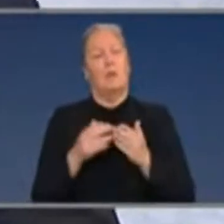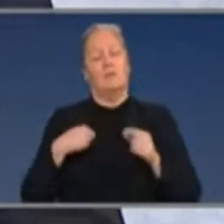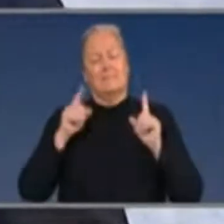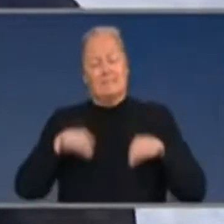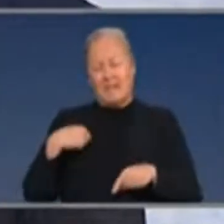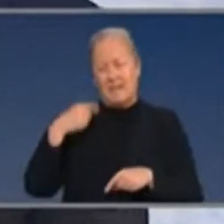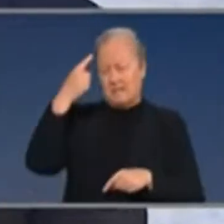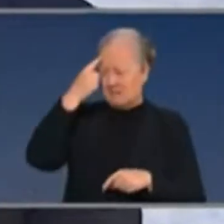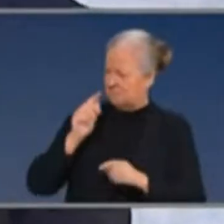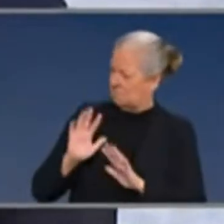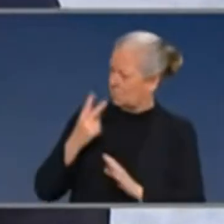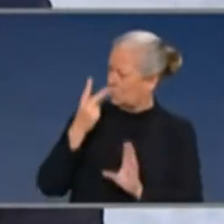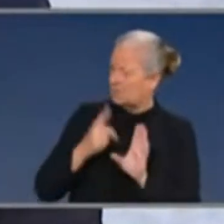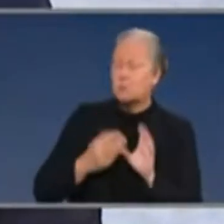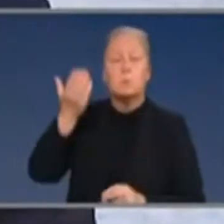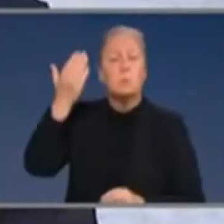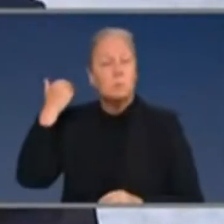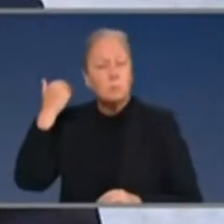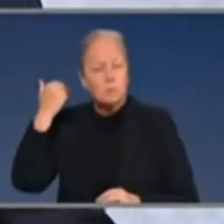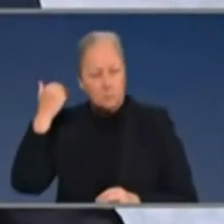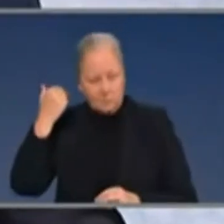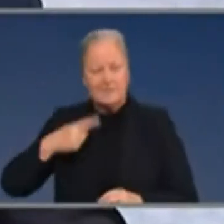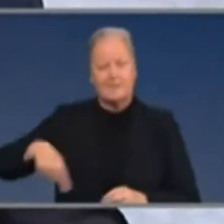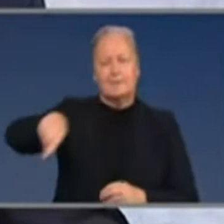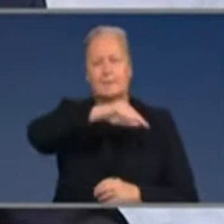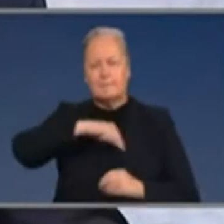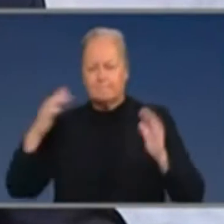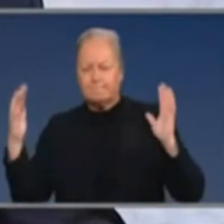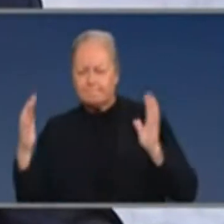around about 2 years ago, when we came together,